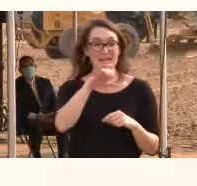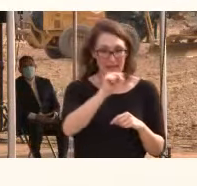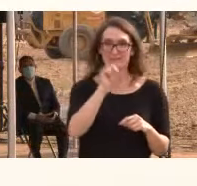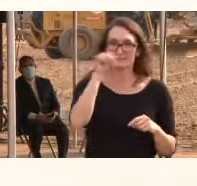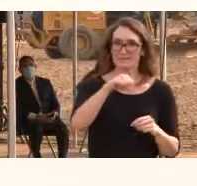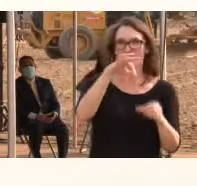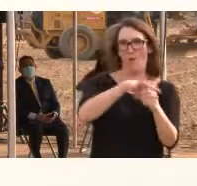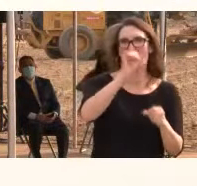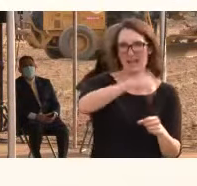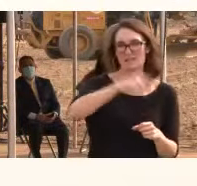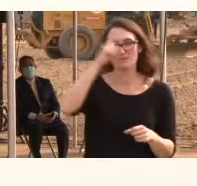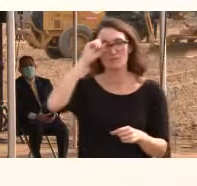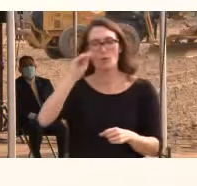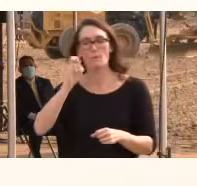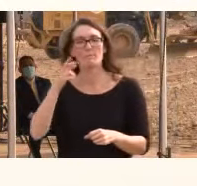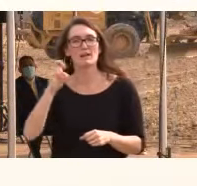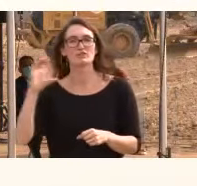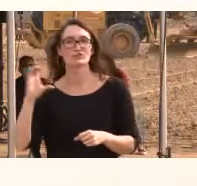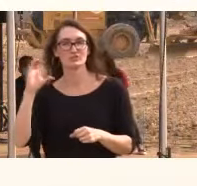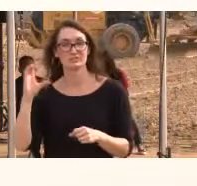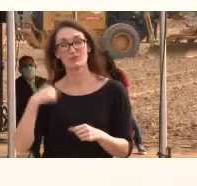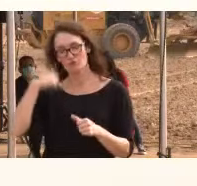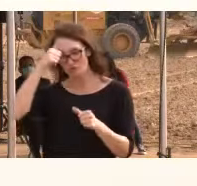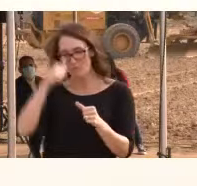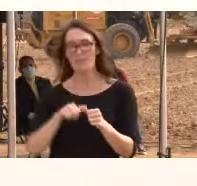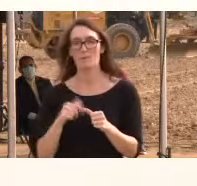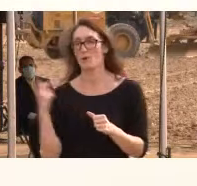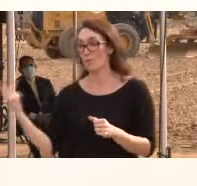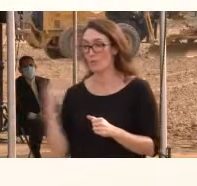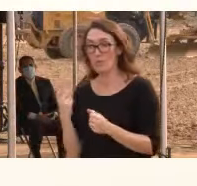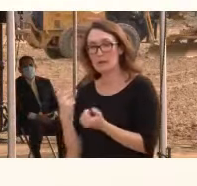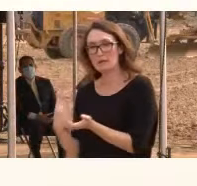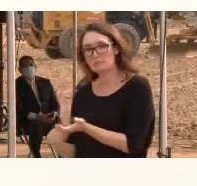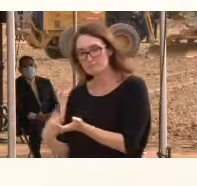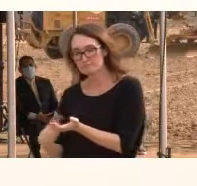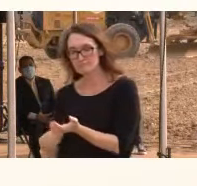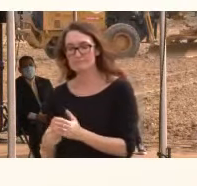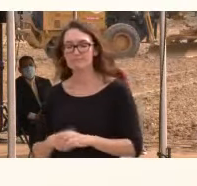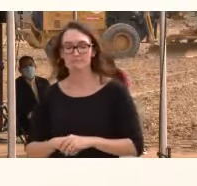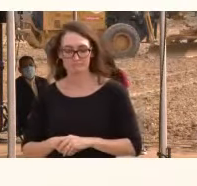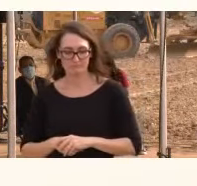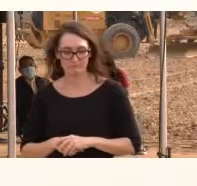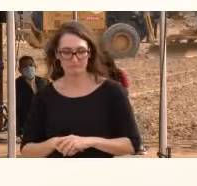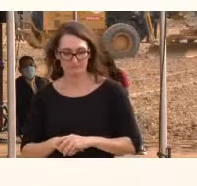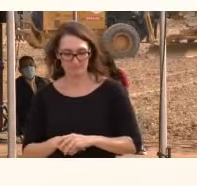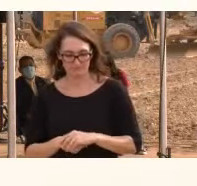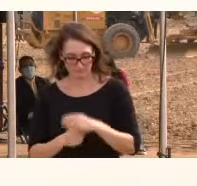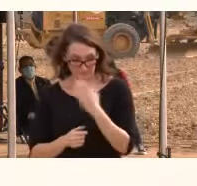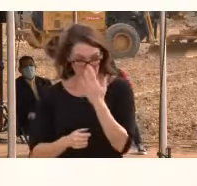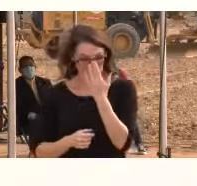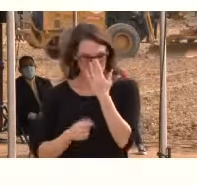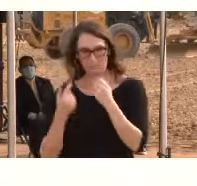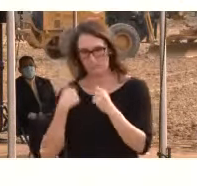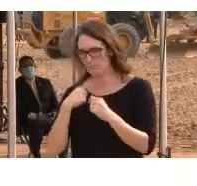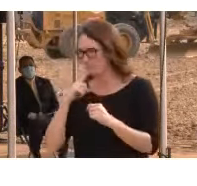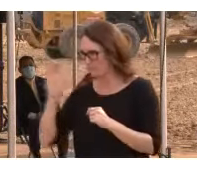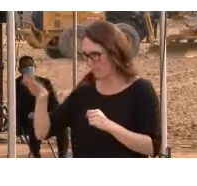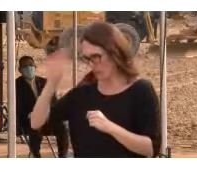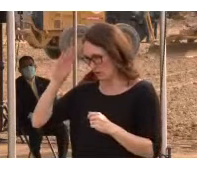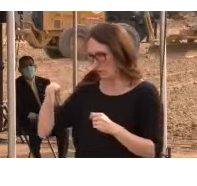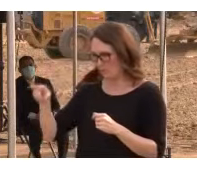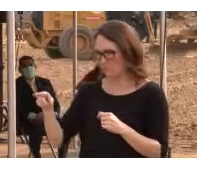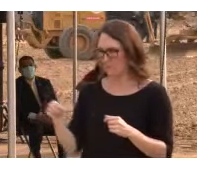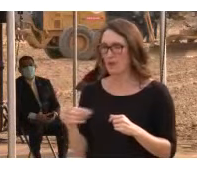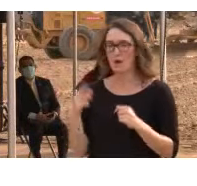C. And I can remember having those conversations and saying, you know, Bill,